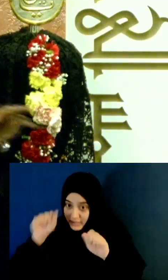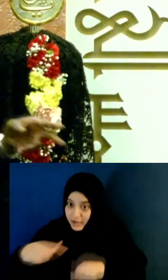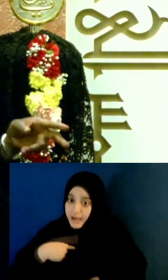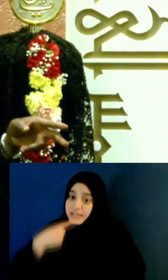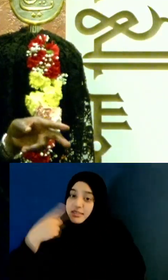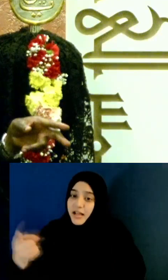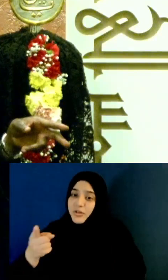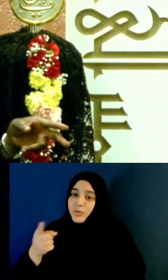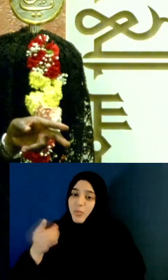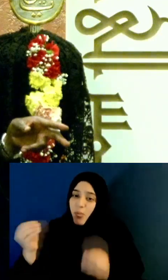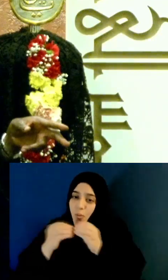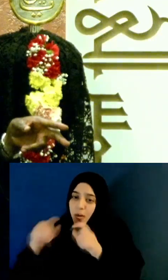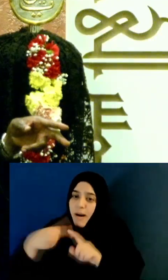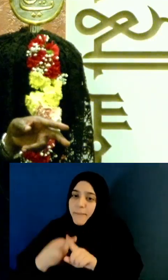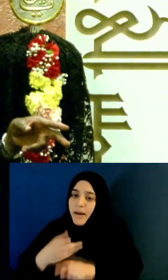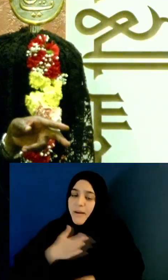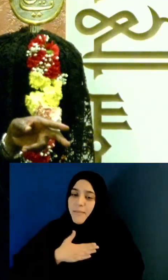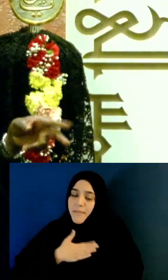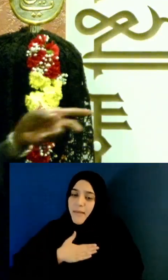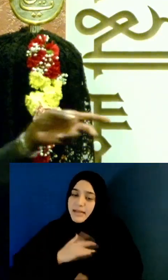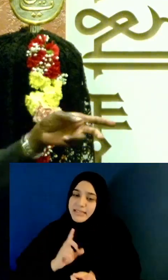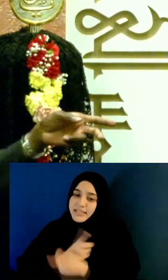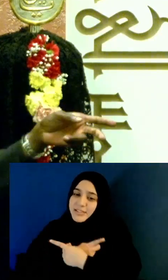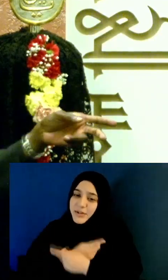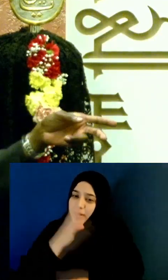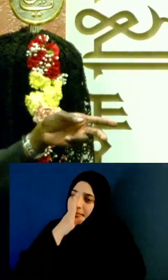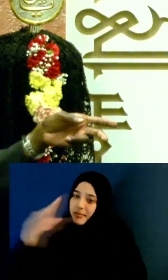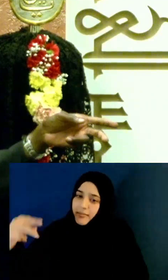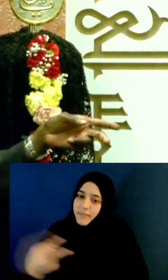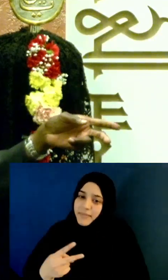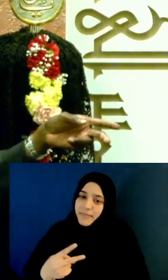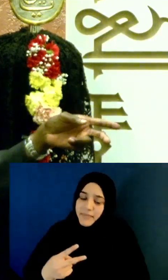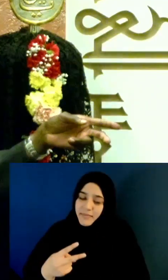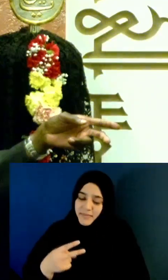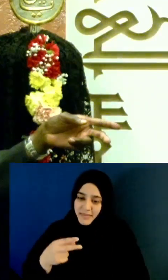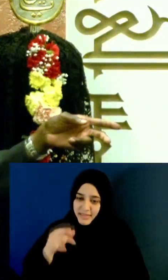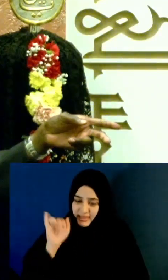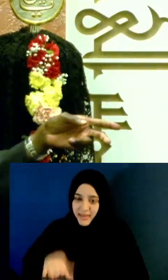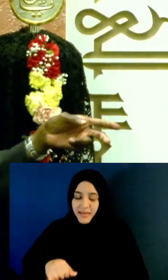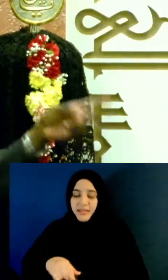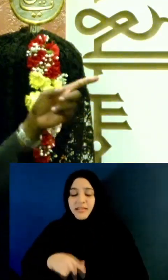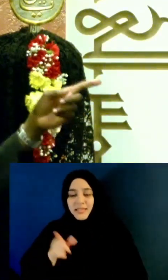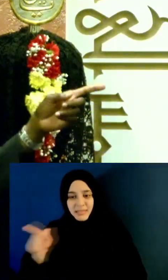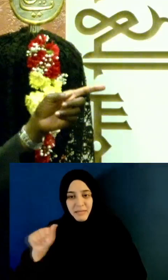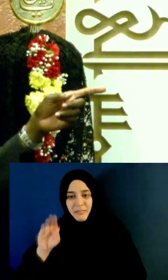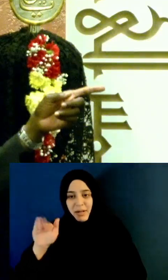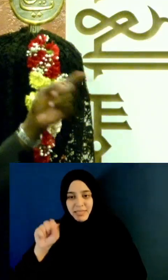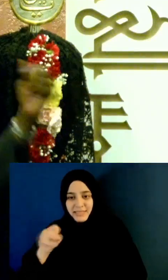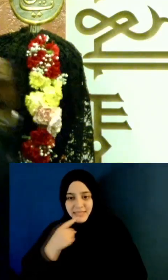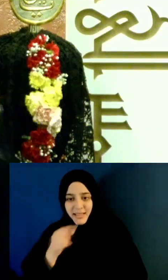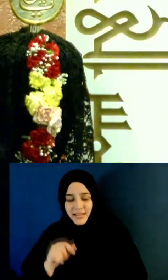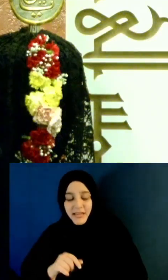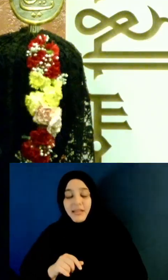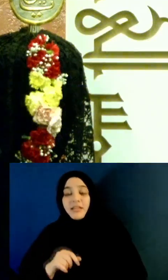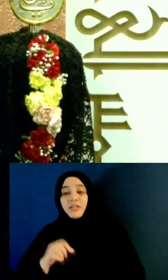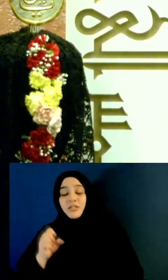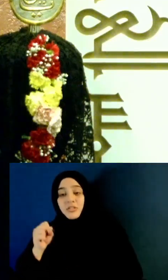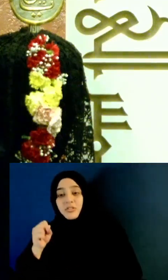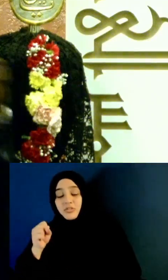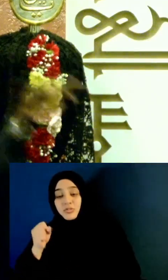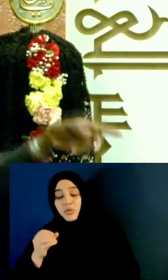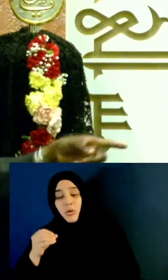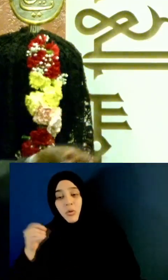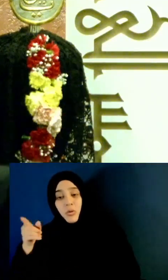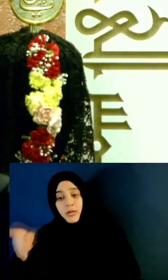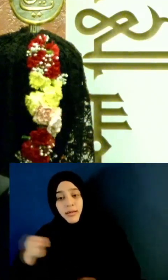They brought his sons and they were going to behead him. Maitham, isn't it? They asked him, what are your final words?